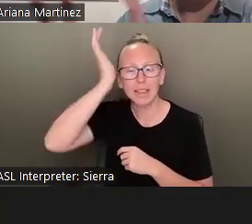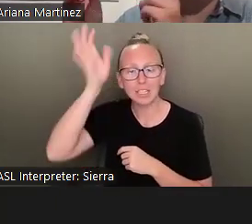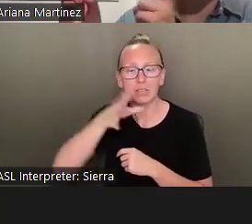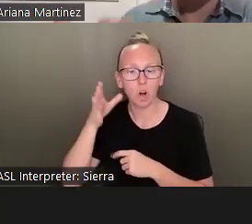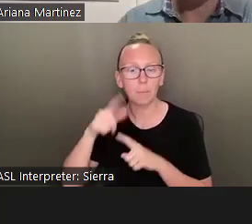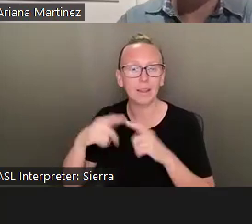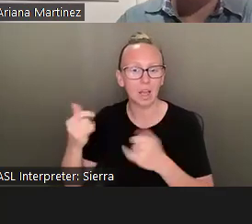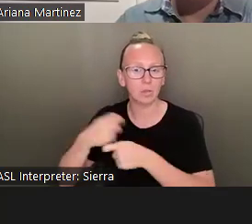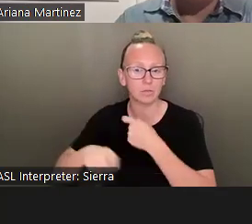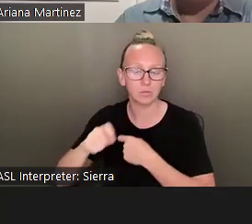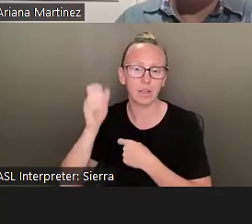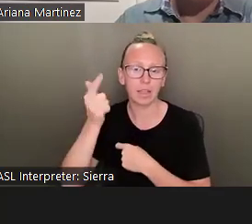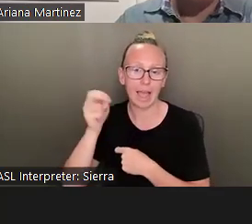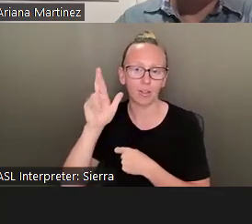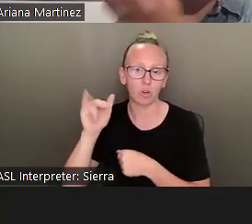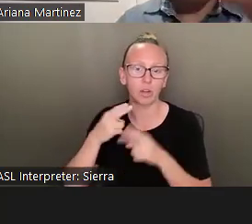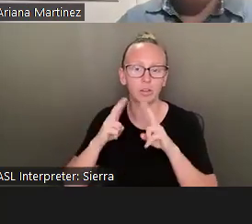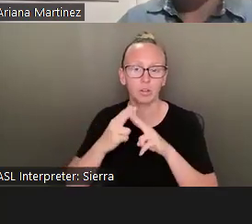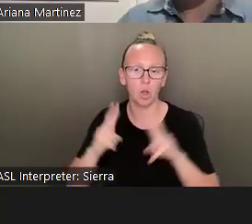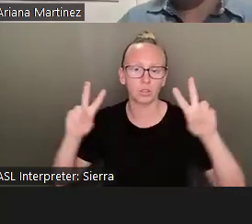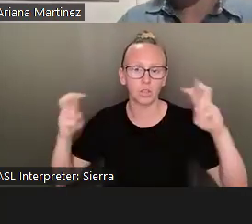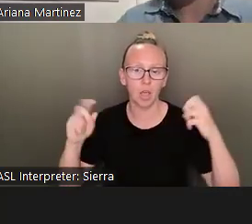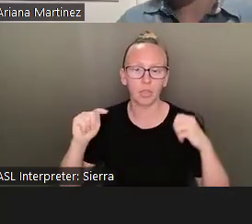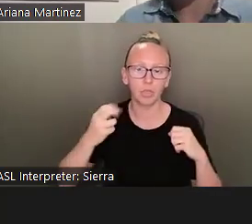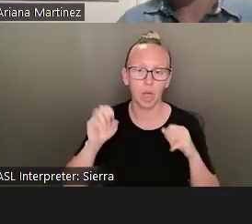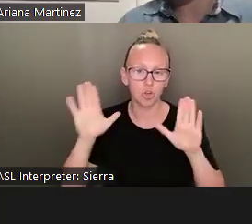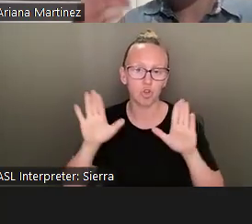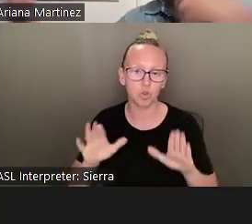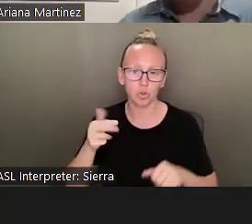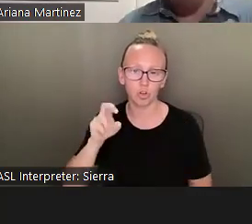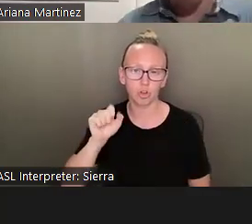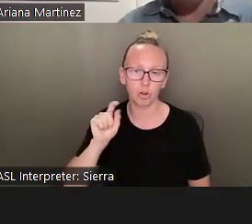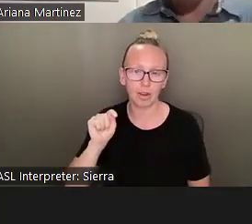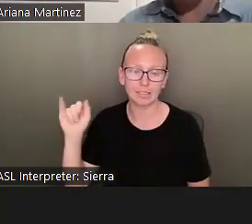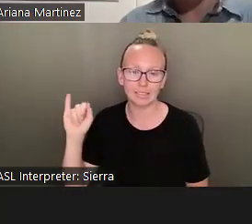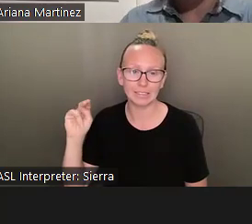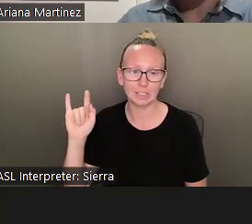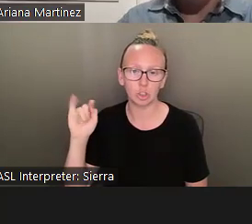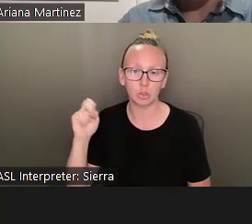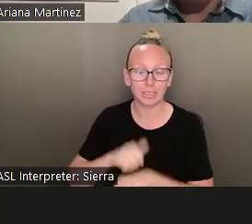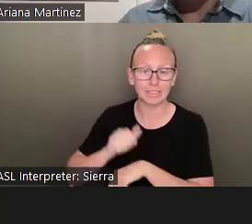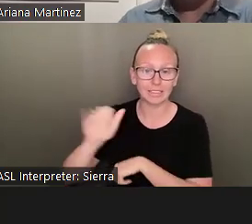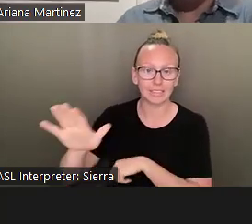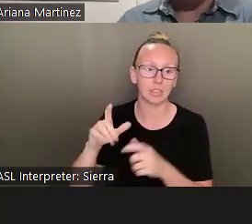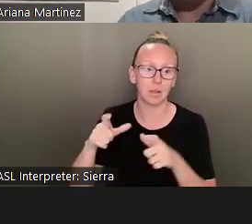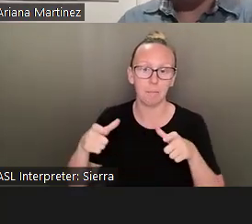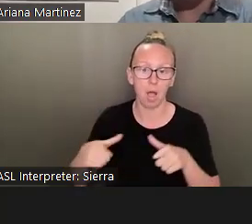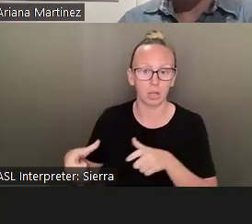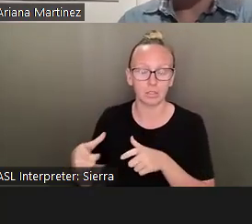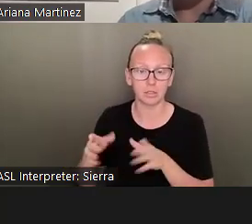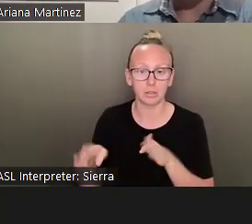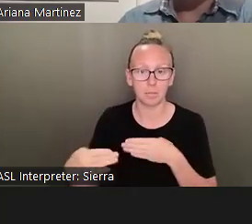the Re-Institute. And I sent a box of prints to a friend over there. And the box of prints